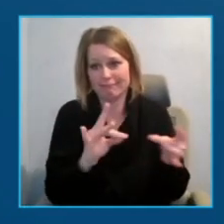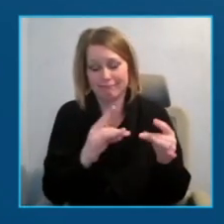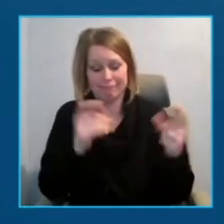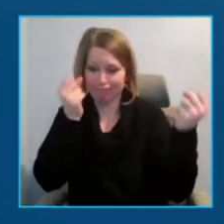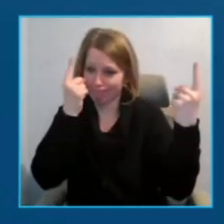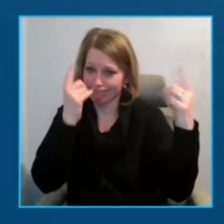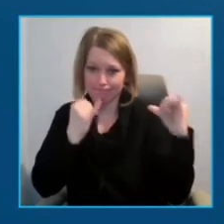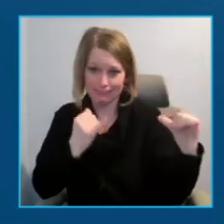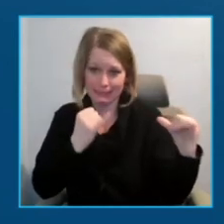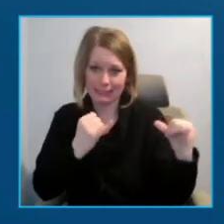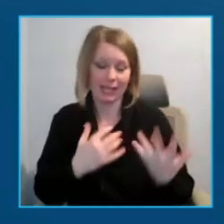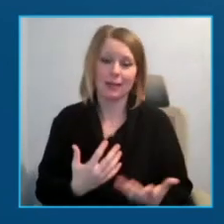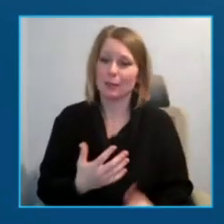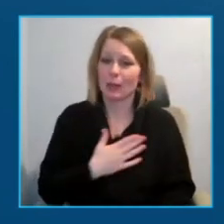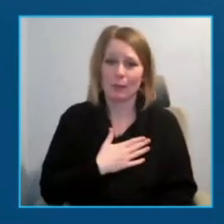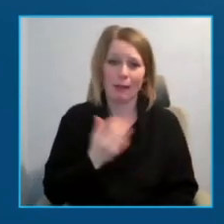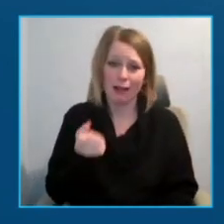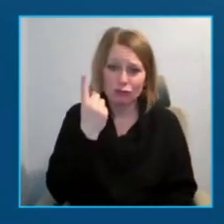understanding of the process that